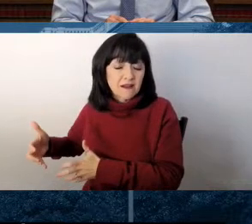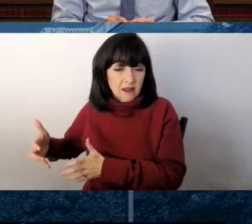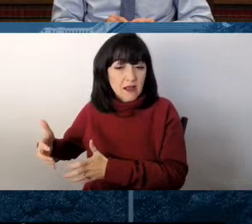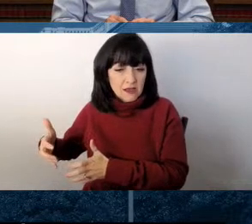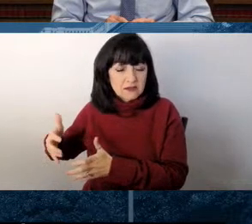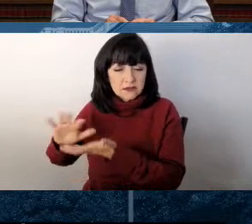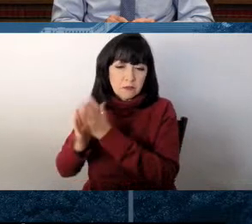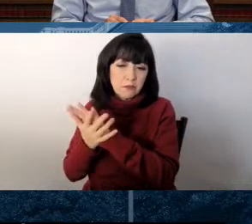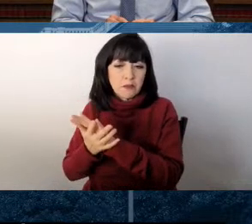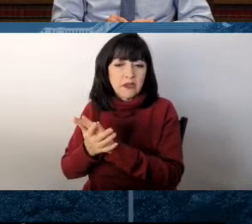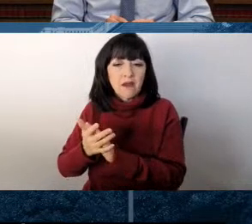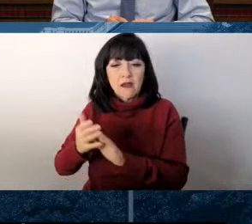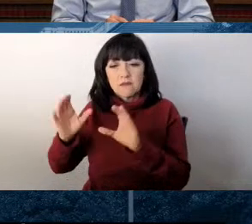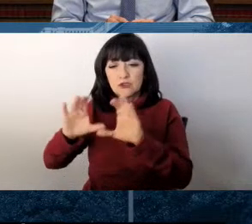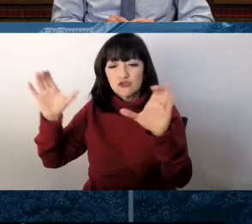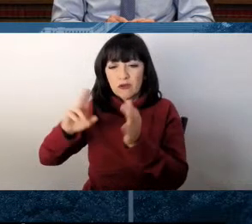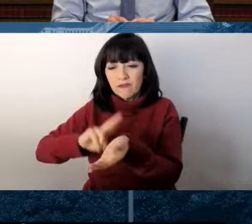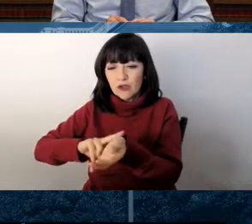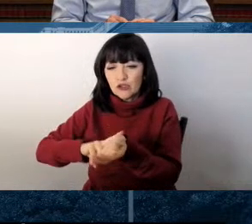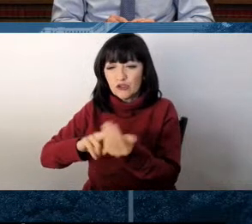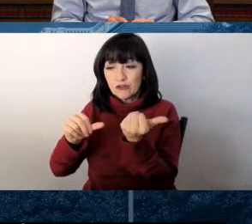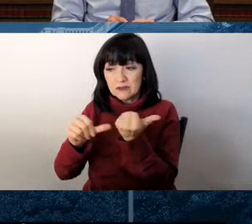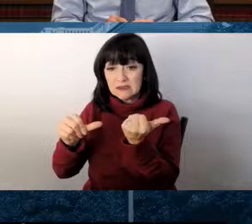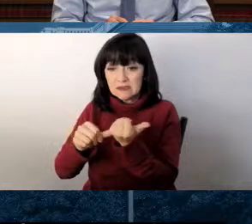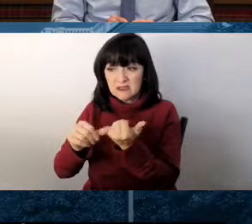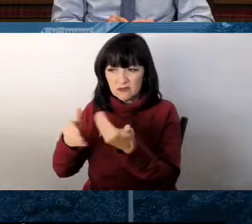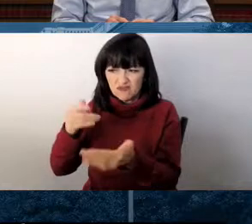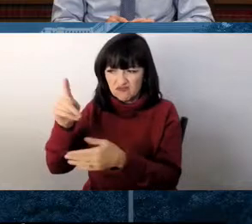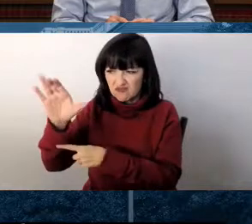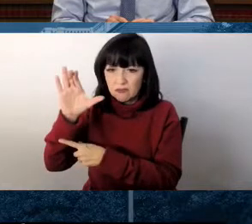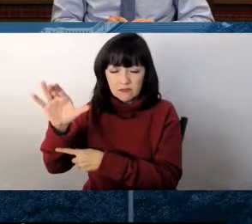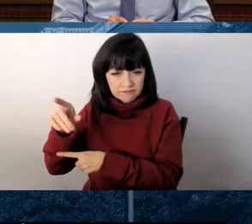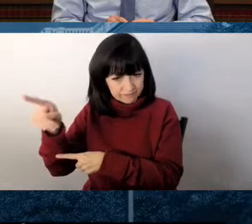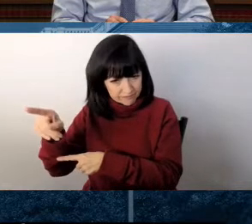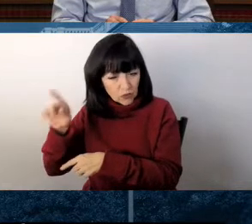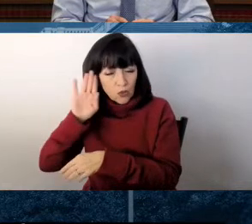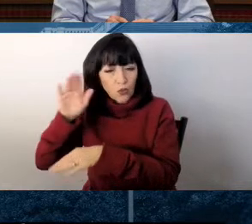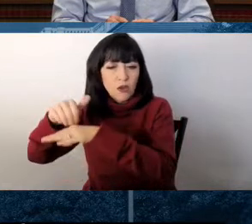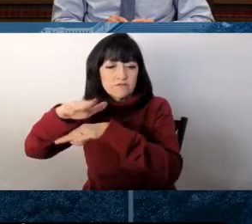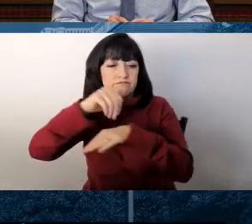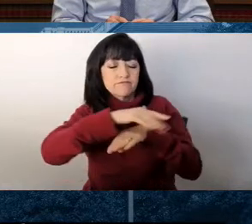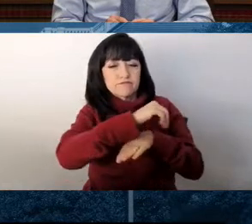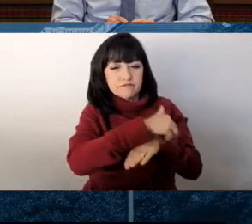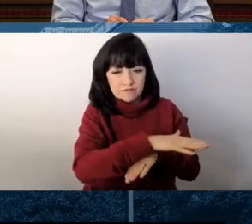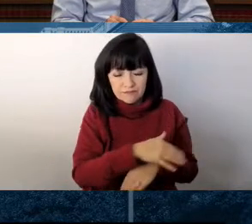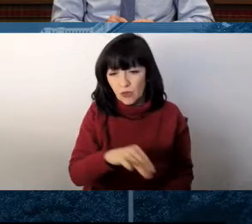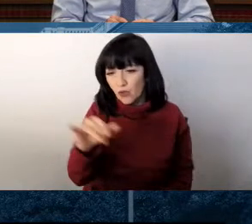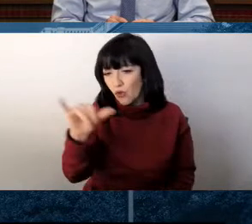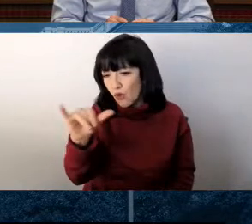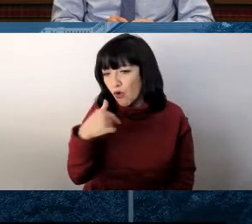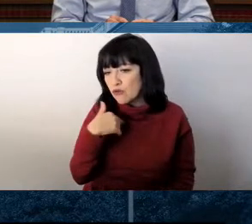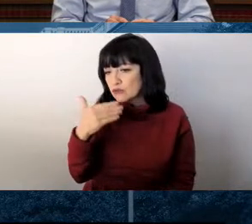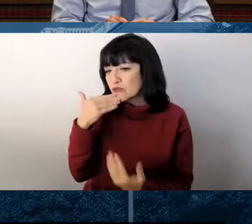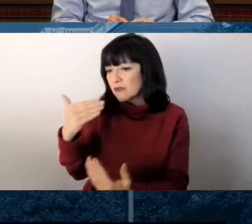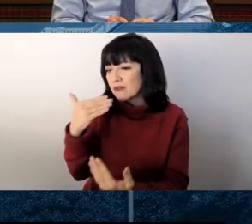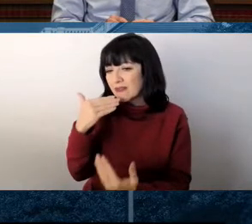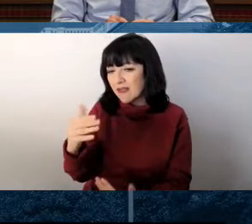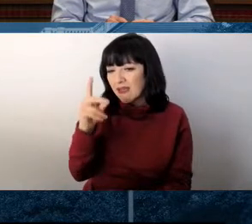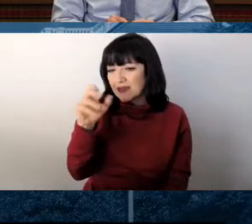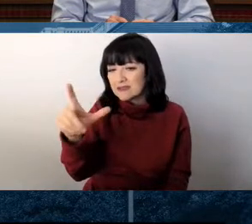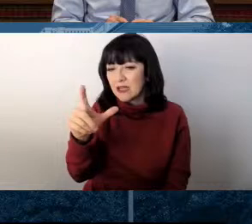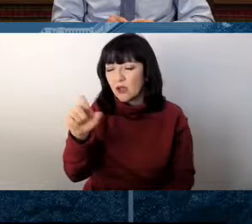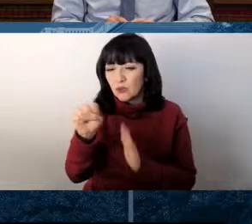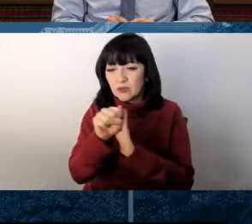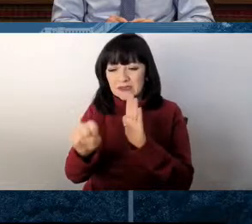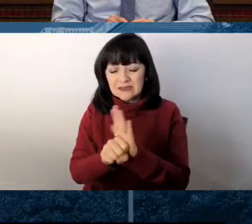well. To our partners at DelDOT, Delaware State Police, all the partners helping with the